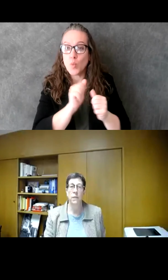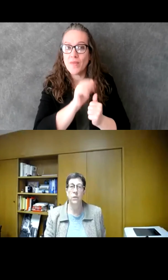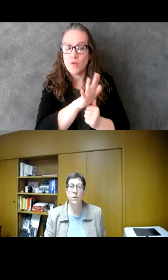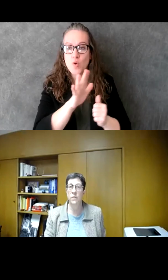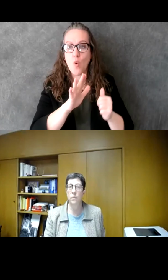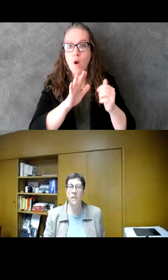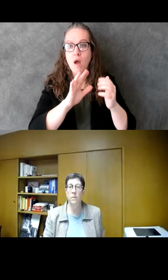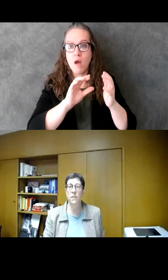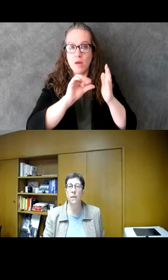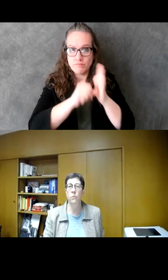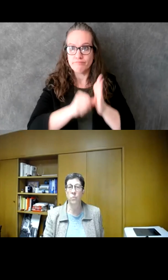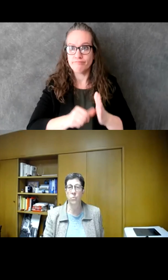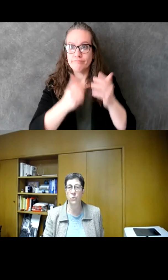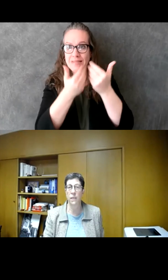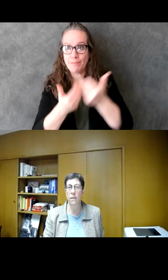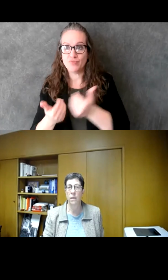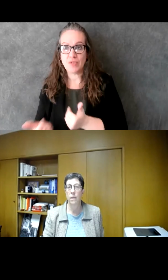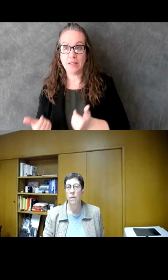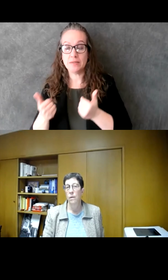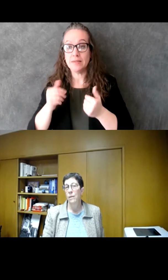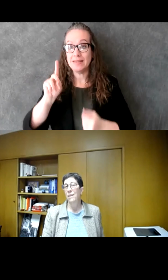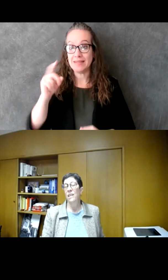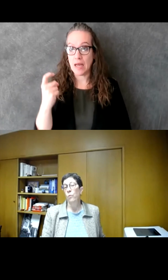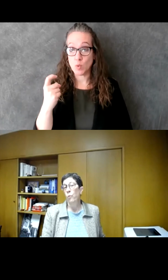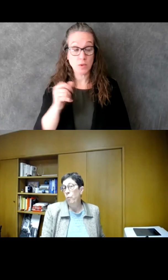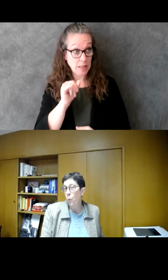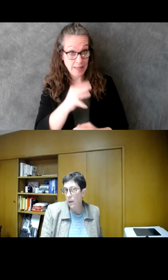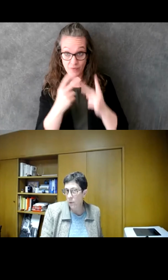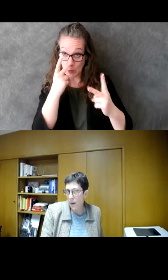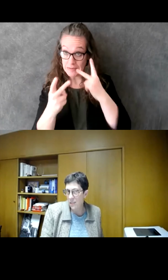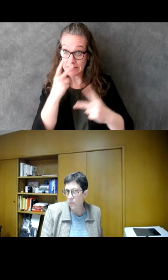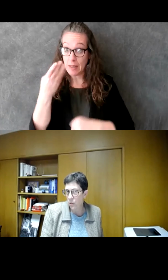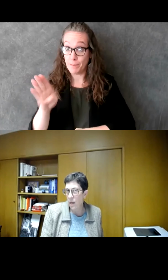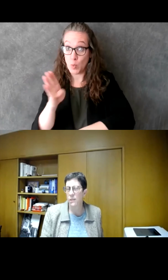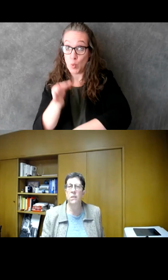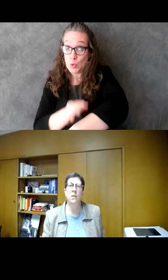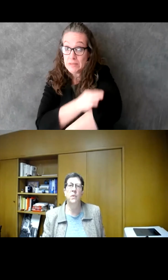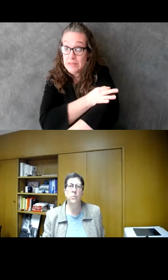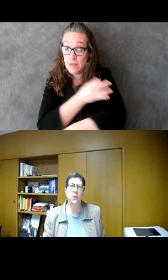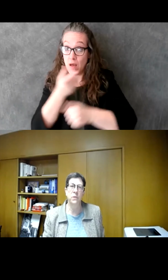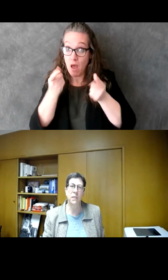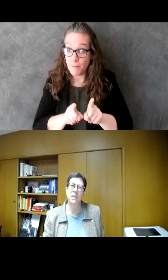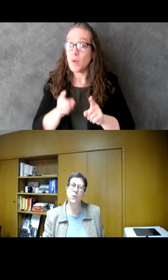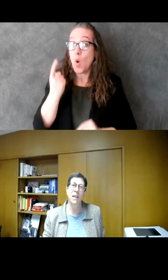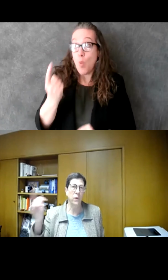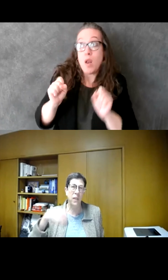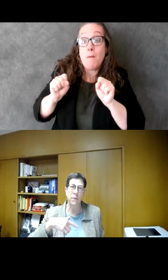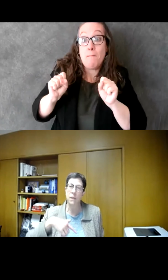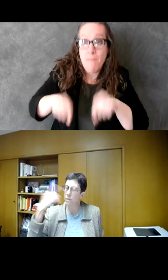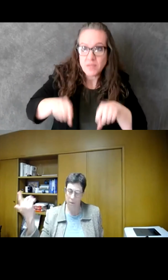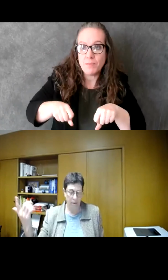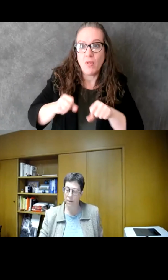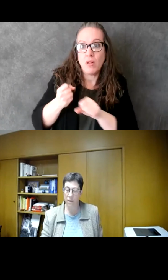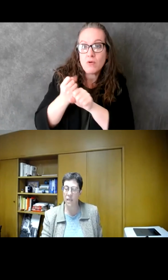diagnosis, so that when somebody comes in with bruising, that one of the possible causes can be abuse. Because if we never think